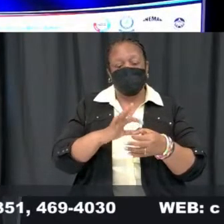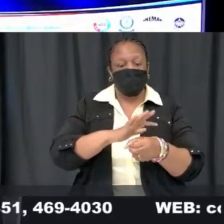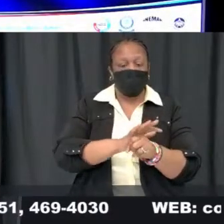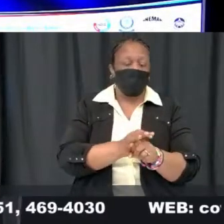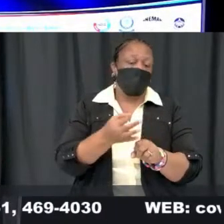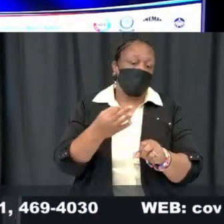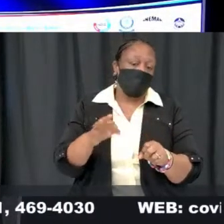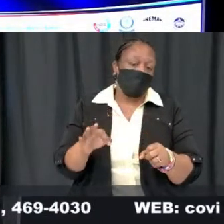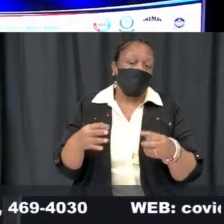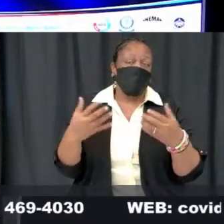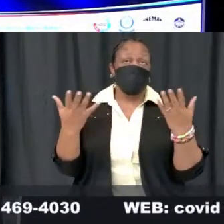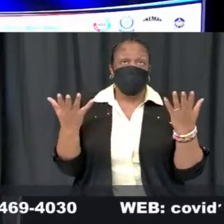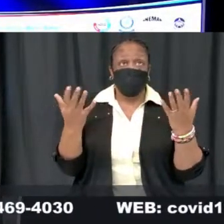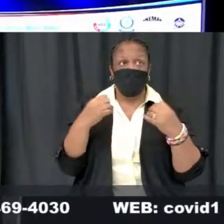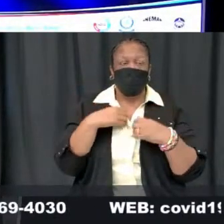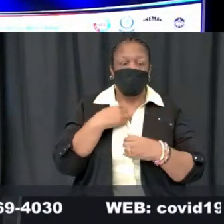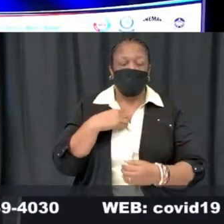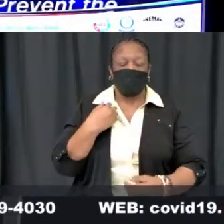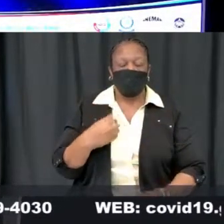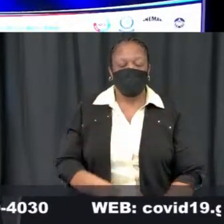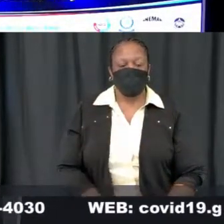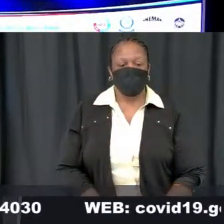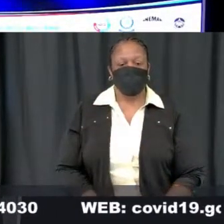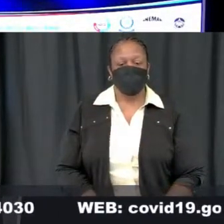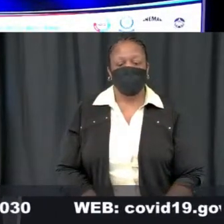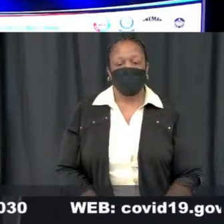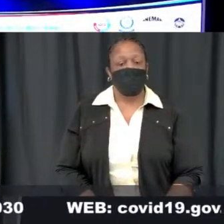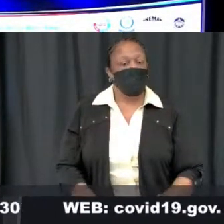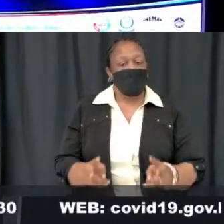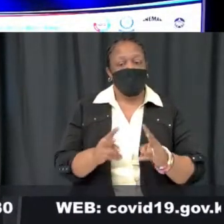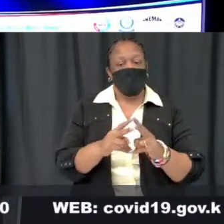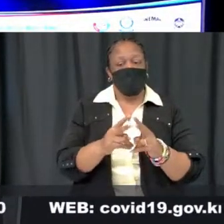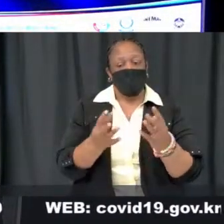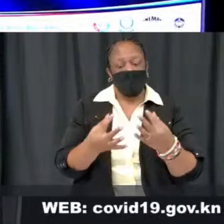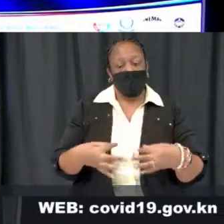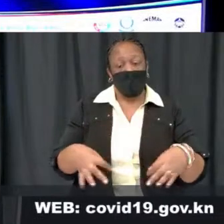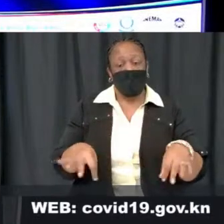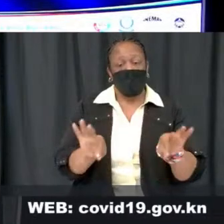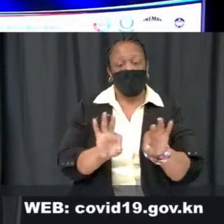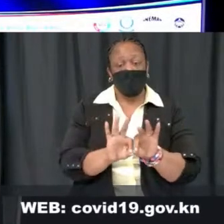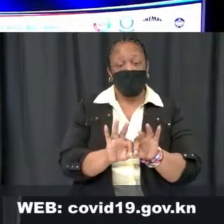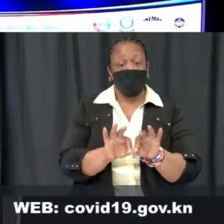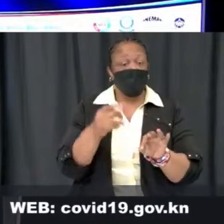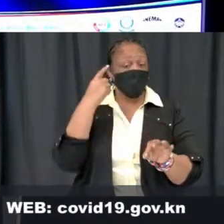COVID-19 pandemic. It is important that you pay